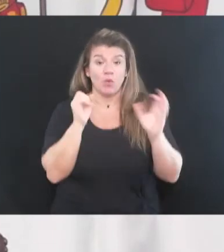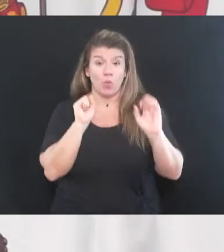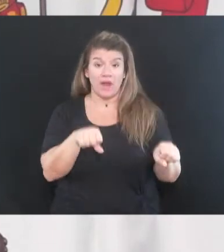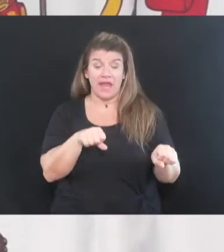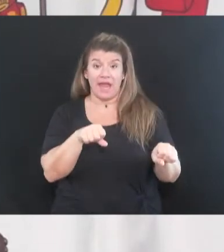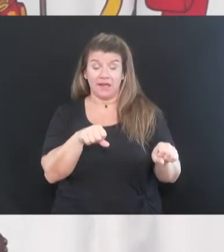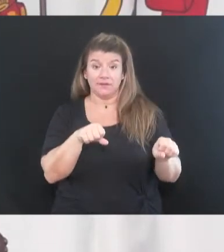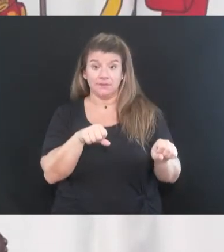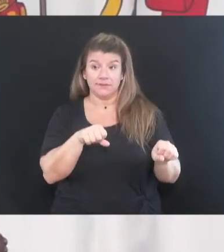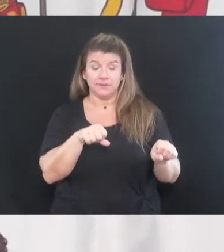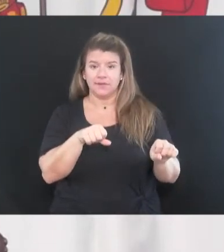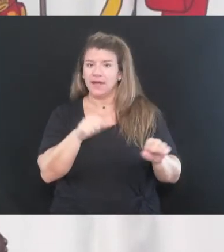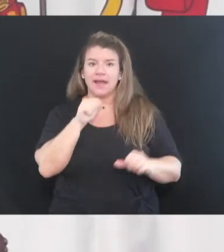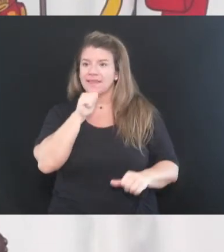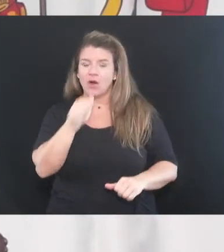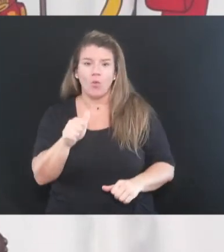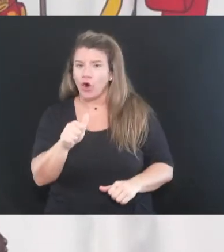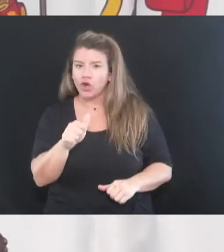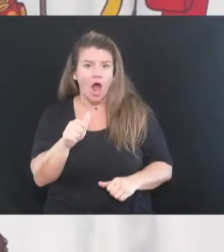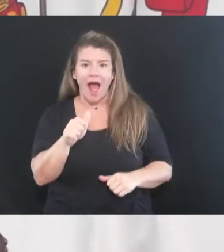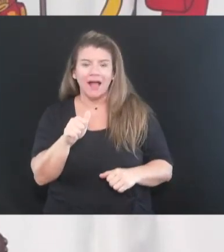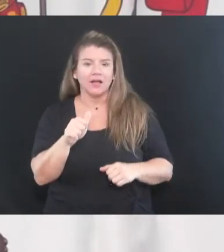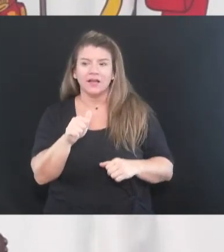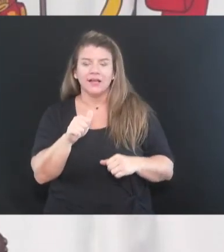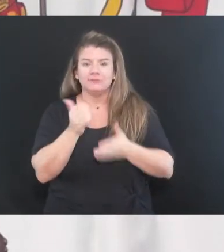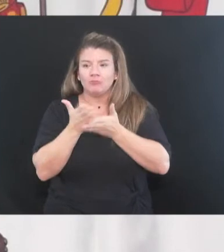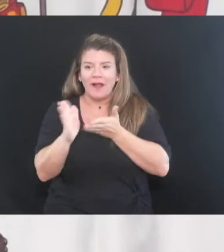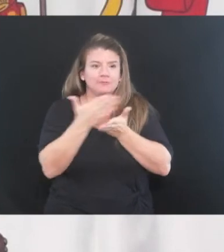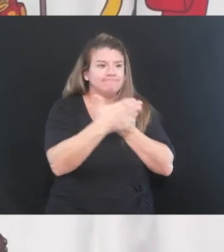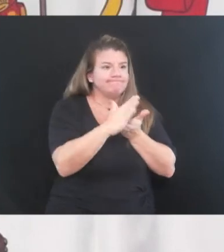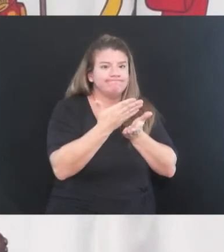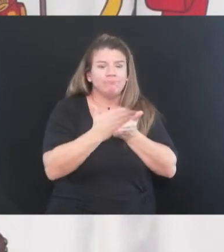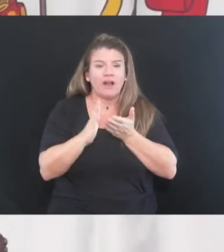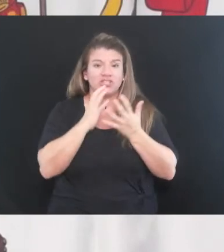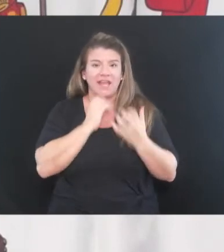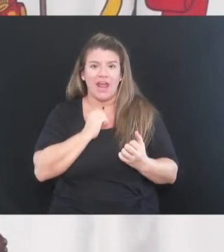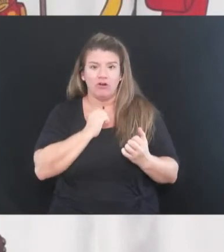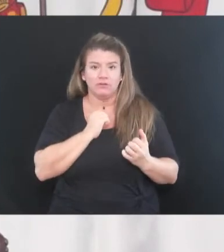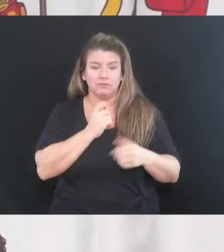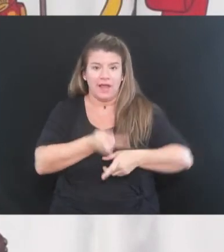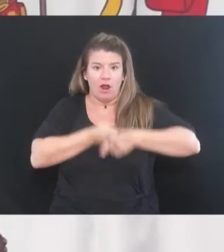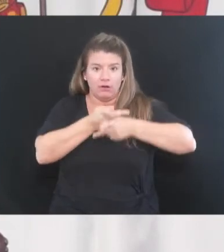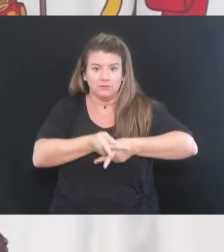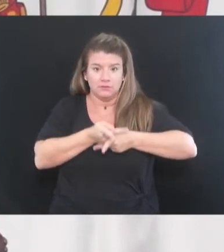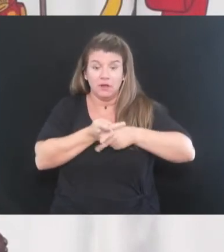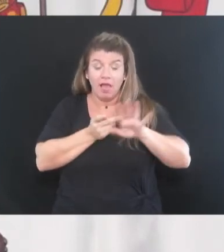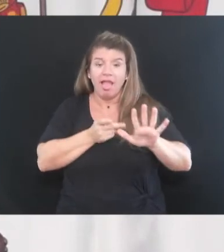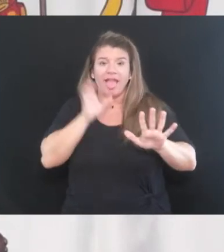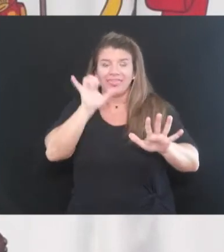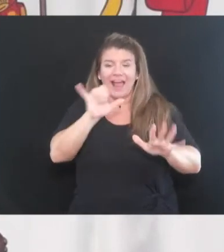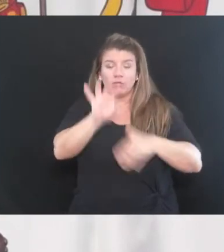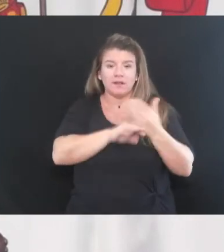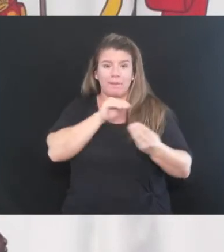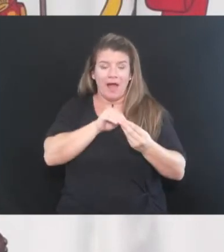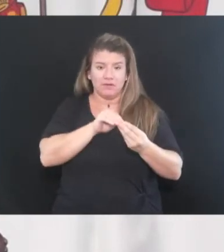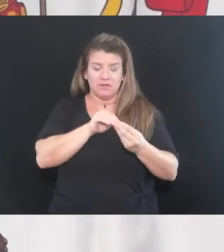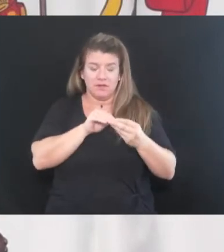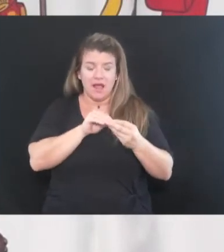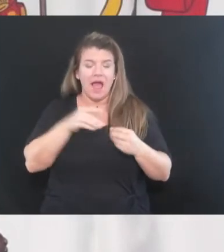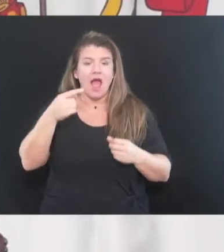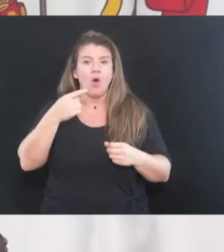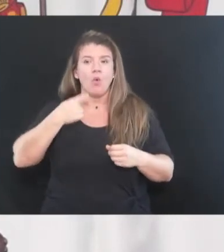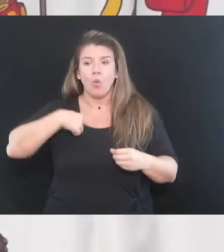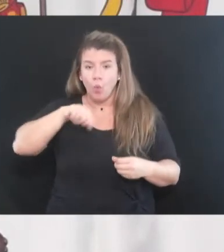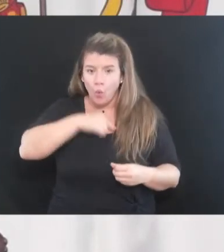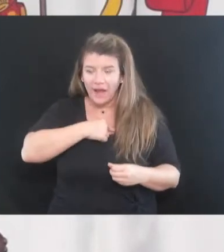that we're not at rationing care. I mean, that's what this is really all about. We are